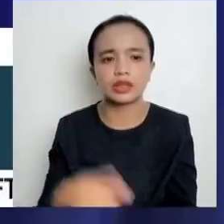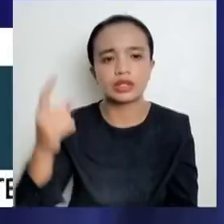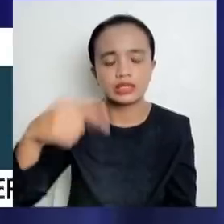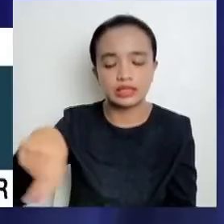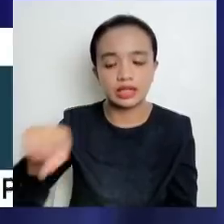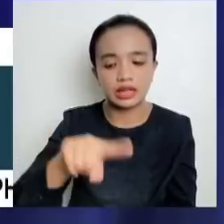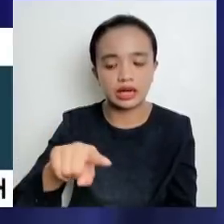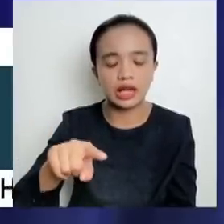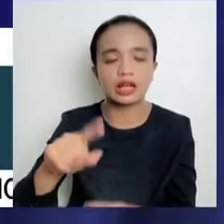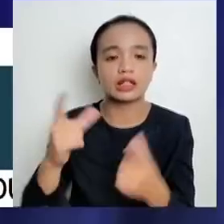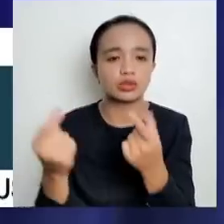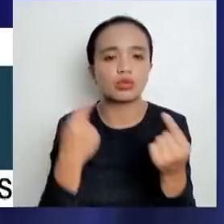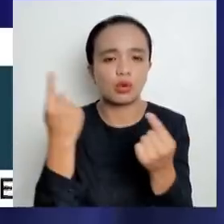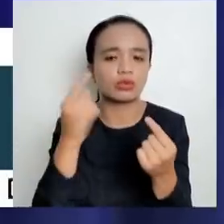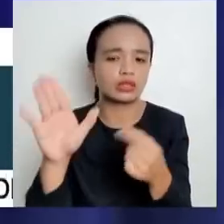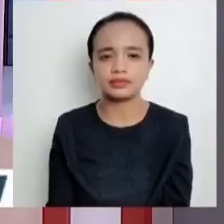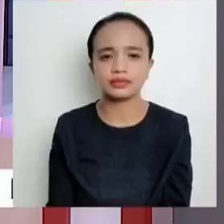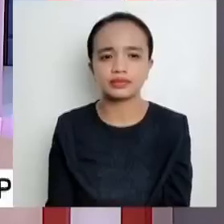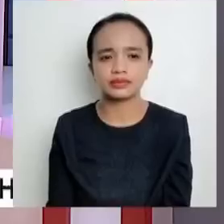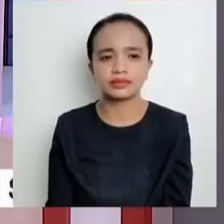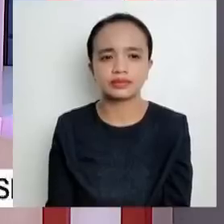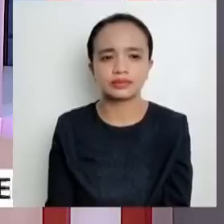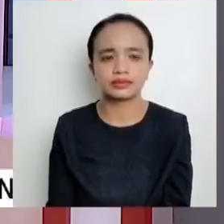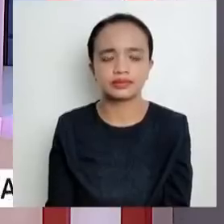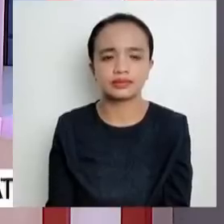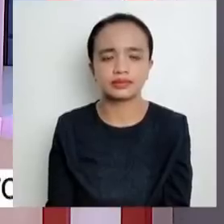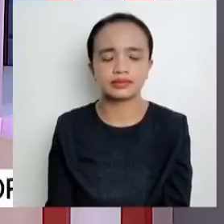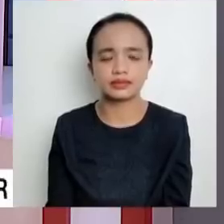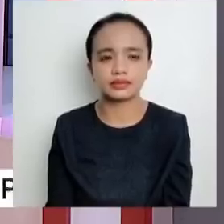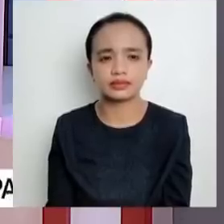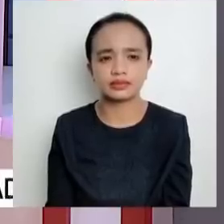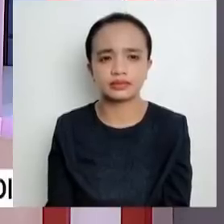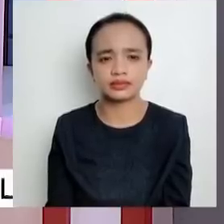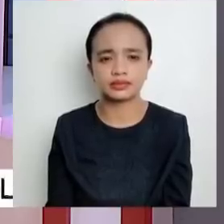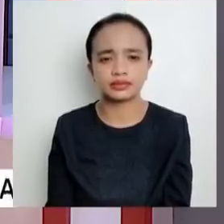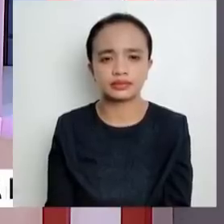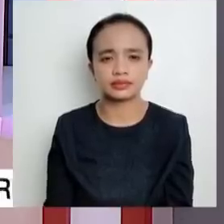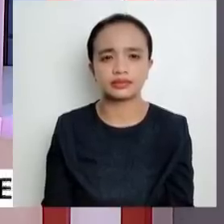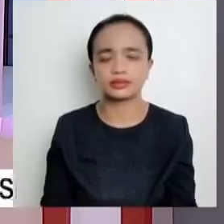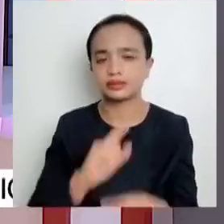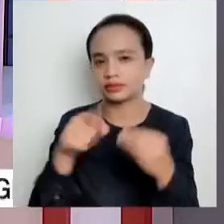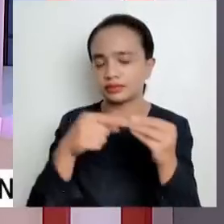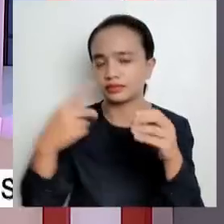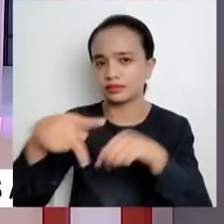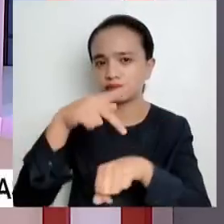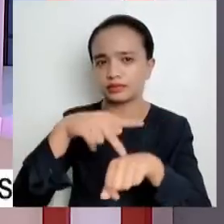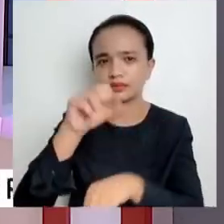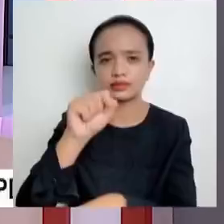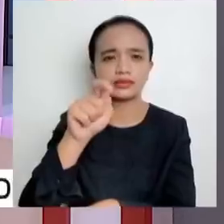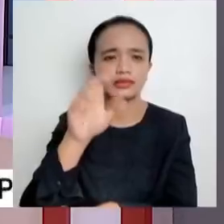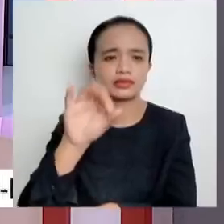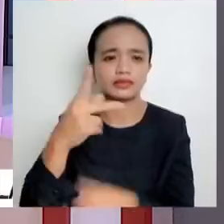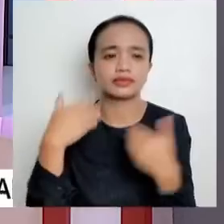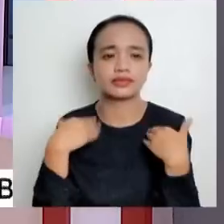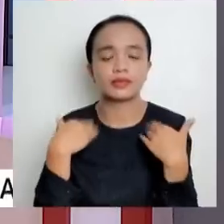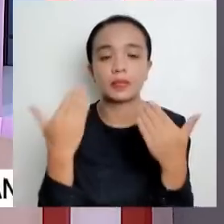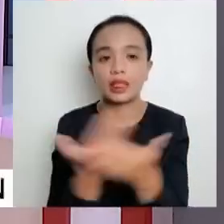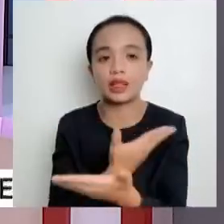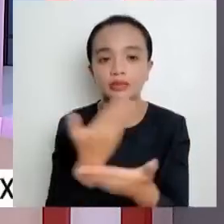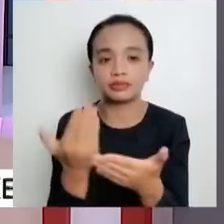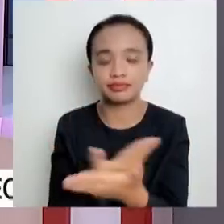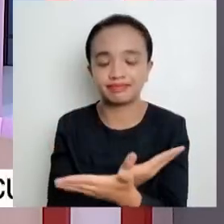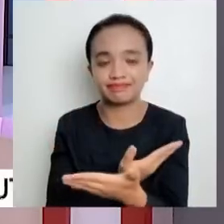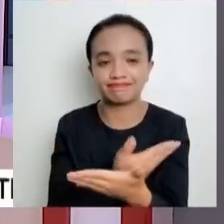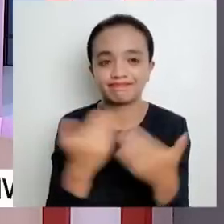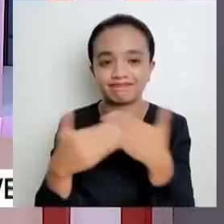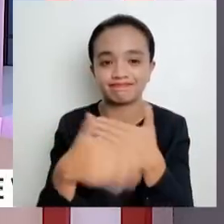2028. So they're just doing their job. The trading floor of the Philippine Stock Exchange gets a new look nearly a year after